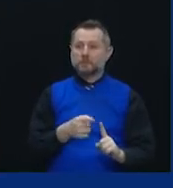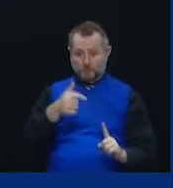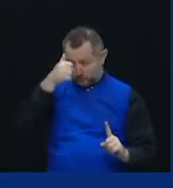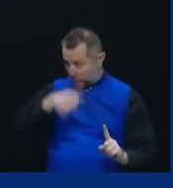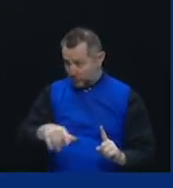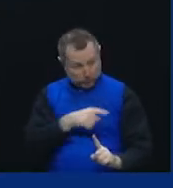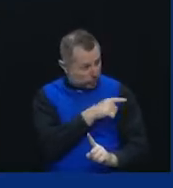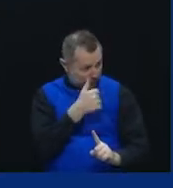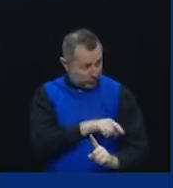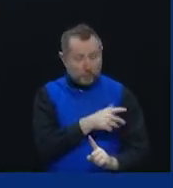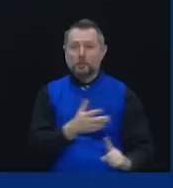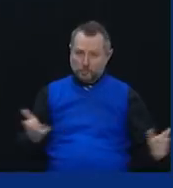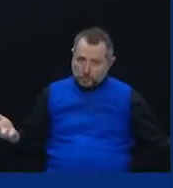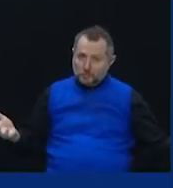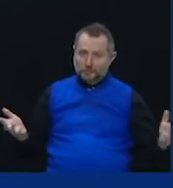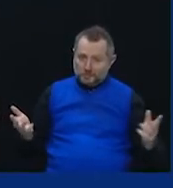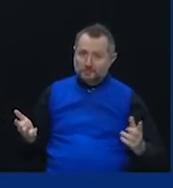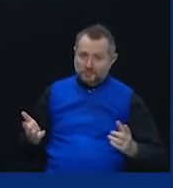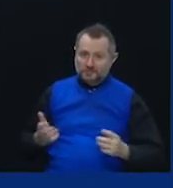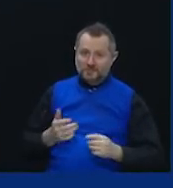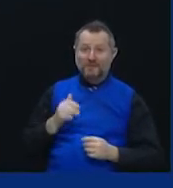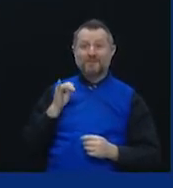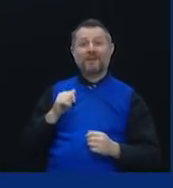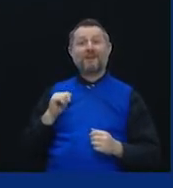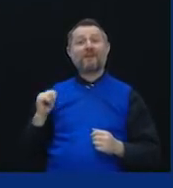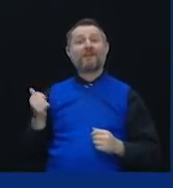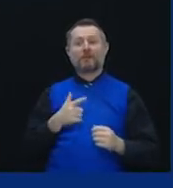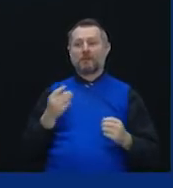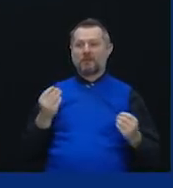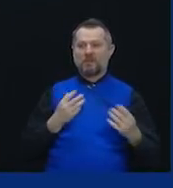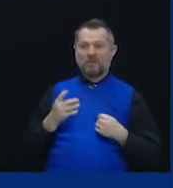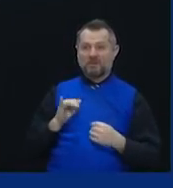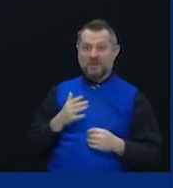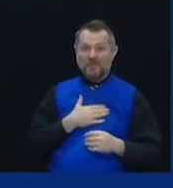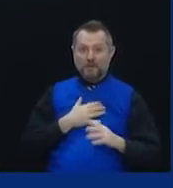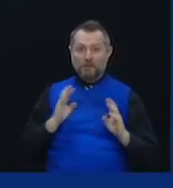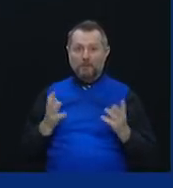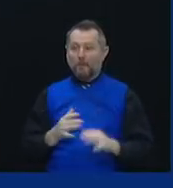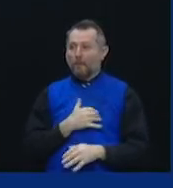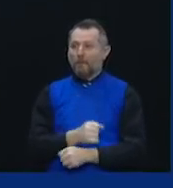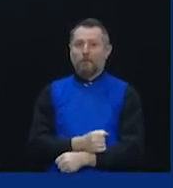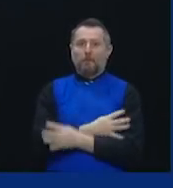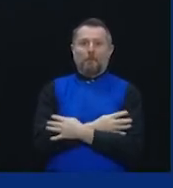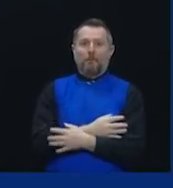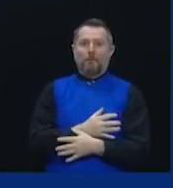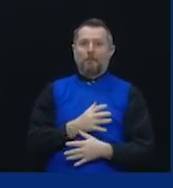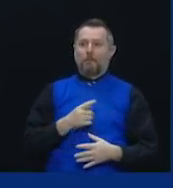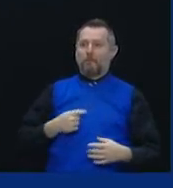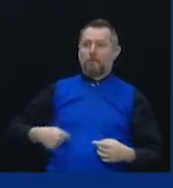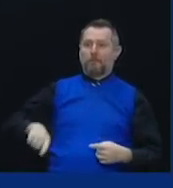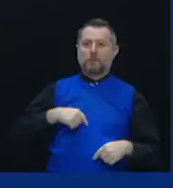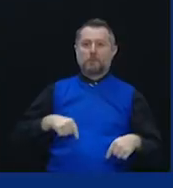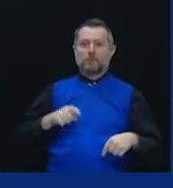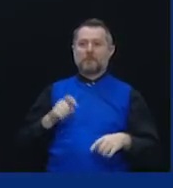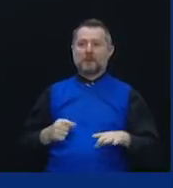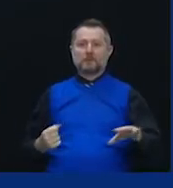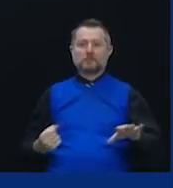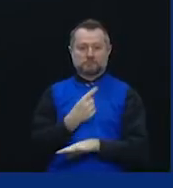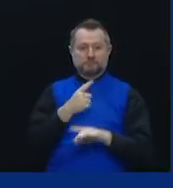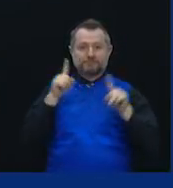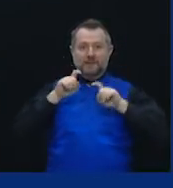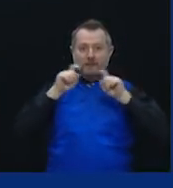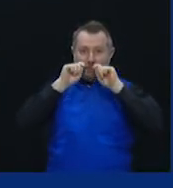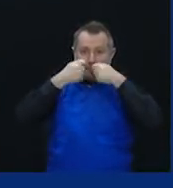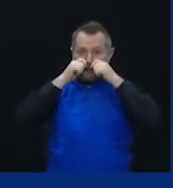And that just brought home the fear. Then we had to go get tested, and we were afraid. And the next